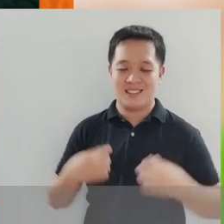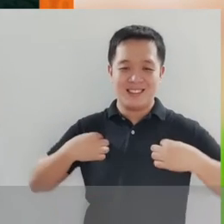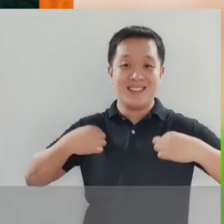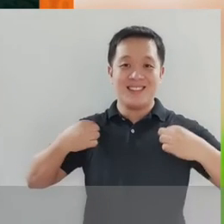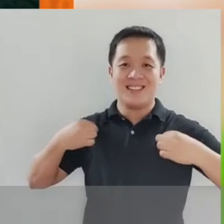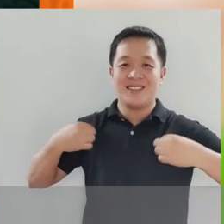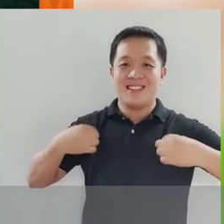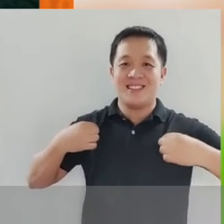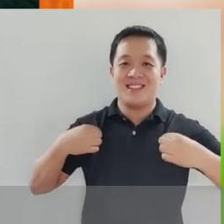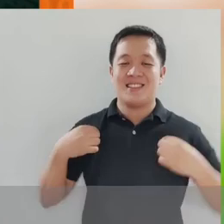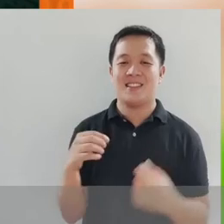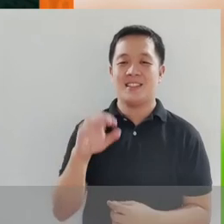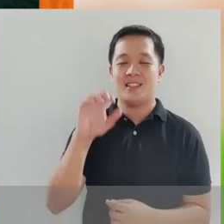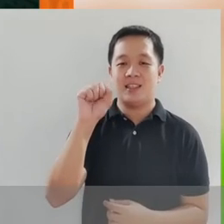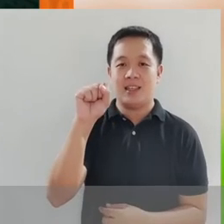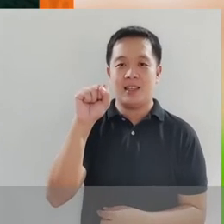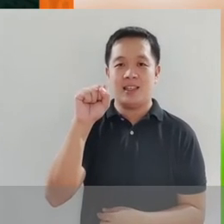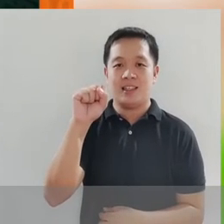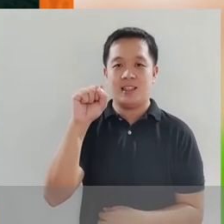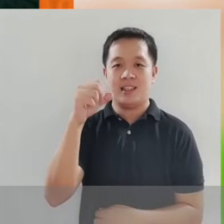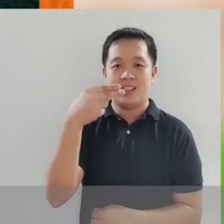Shirt is correct.